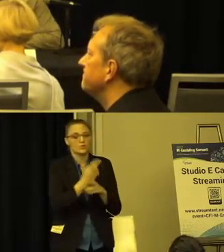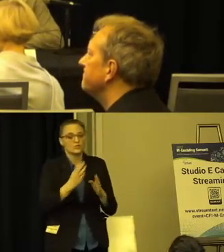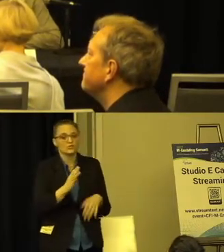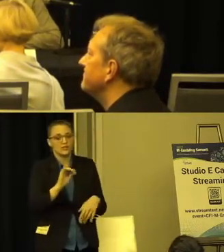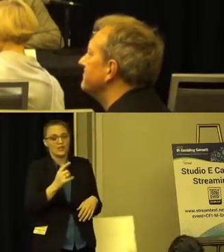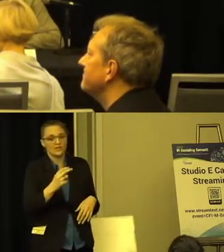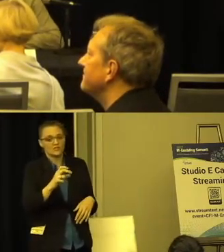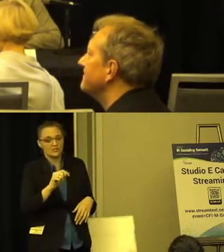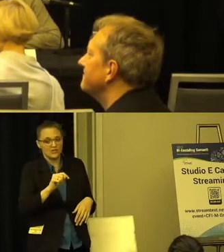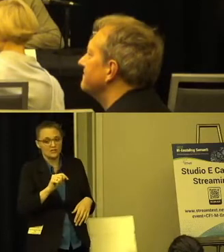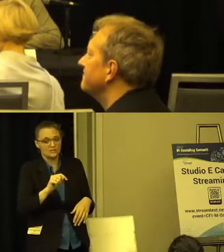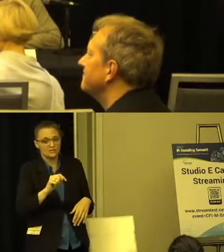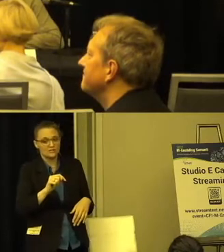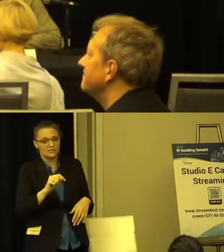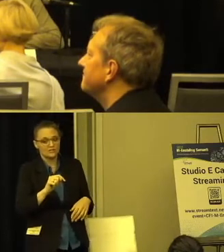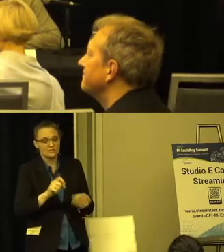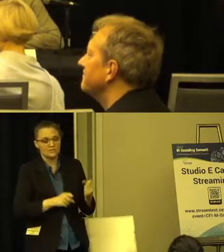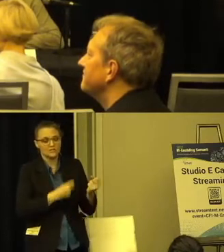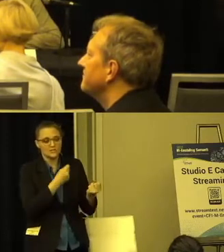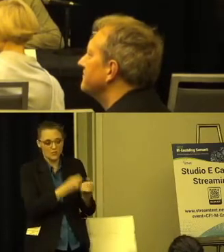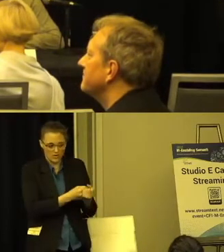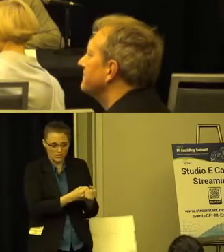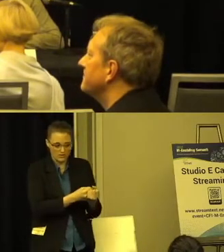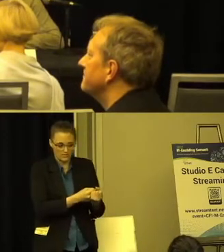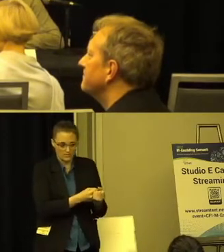agents support it.